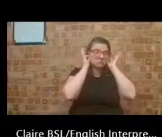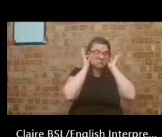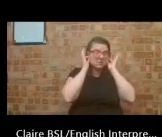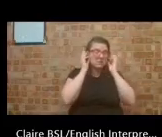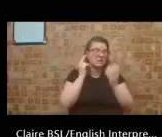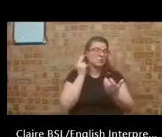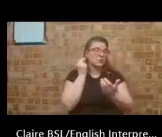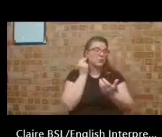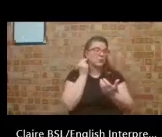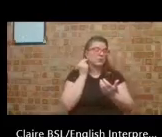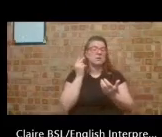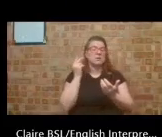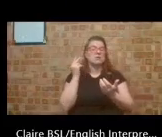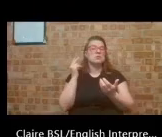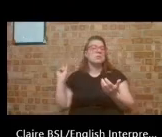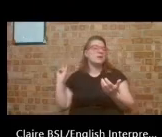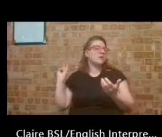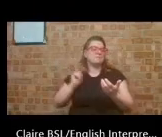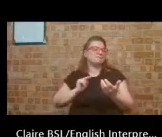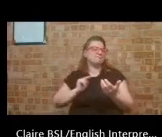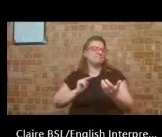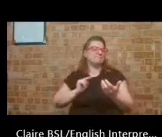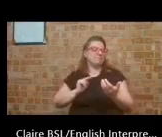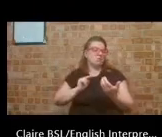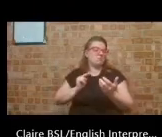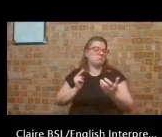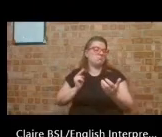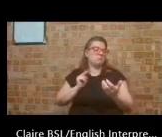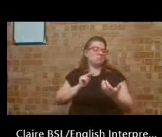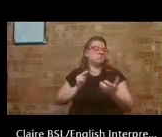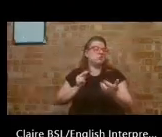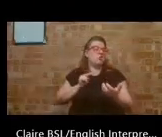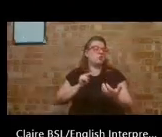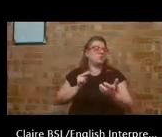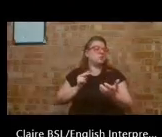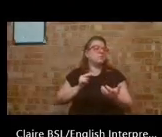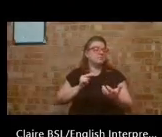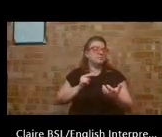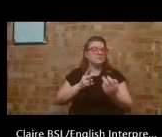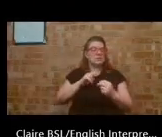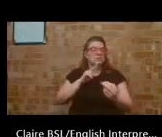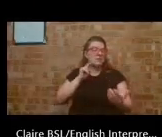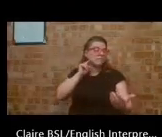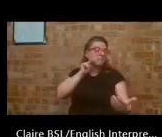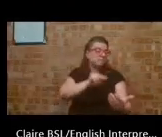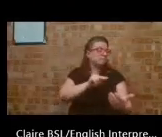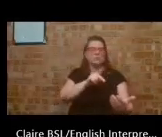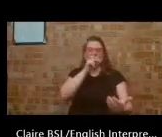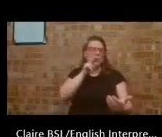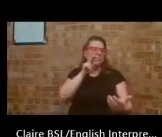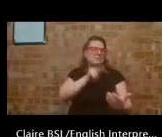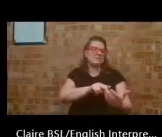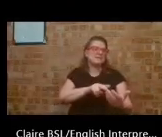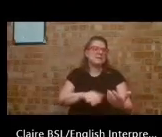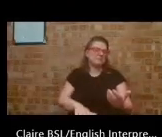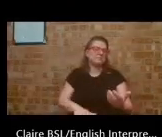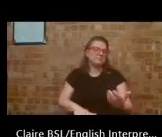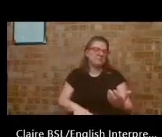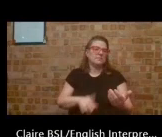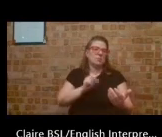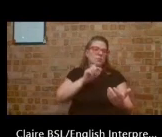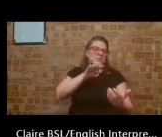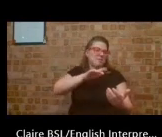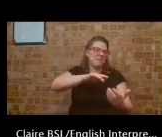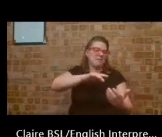can hear what VoiceOver is saying privately, but people looking at your screen won't be able to see what's on